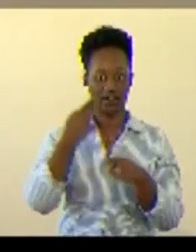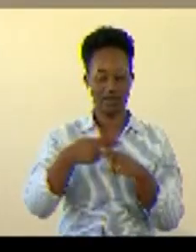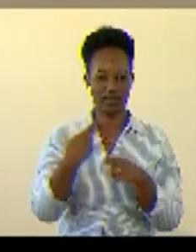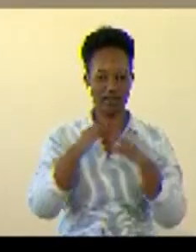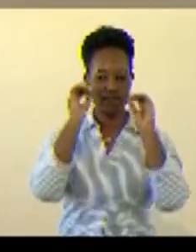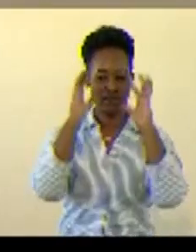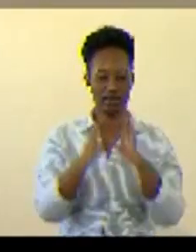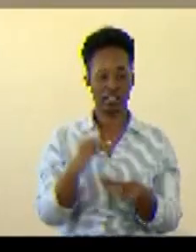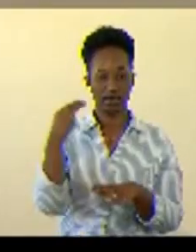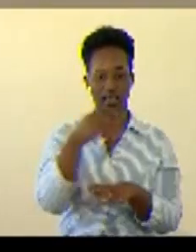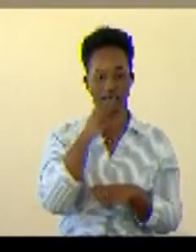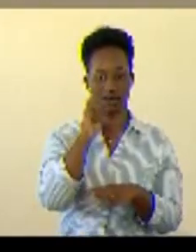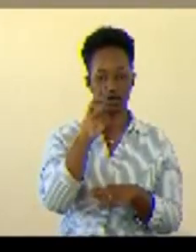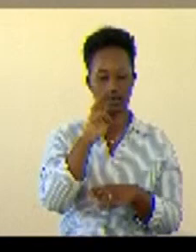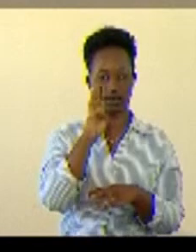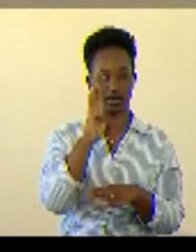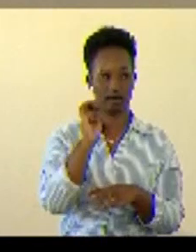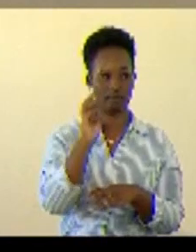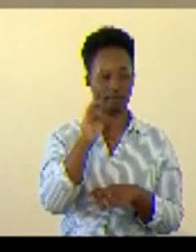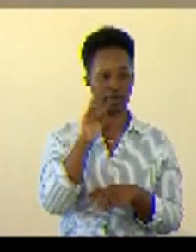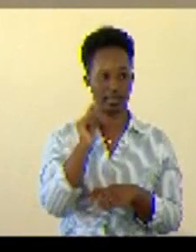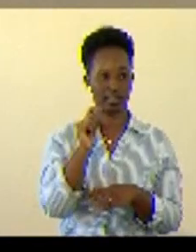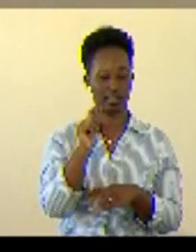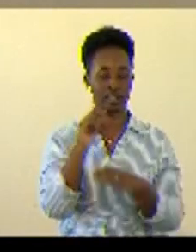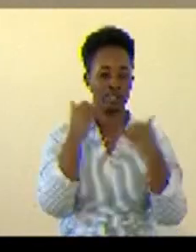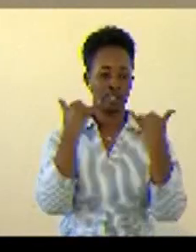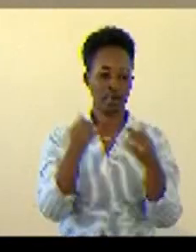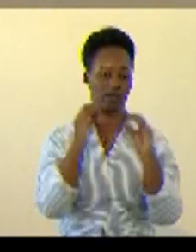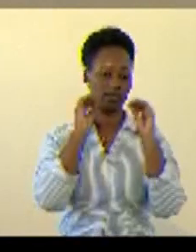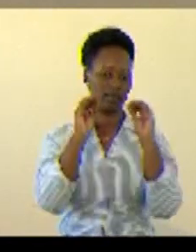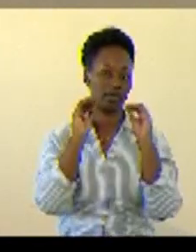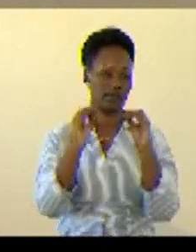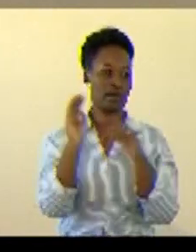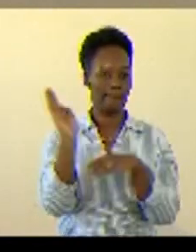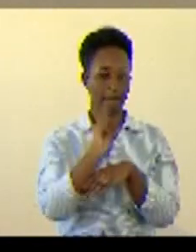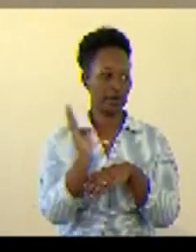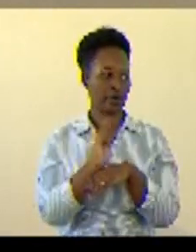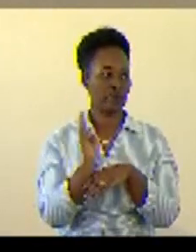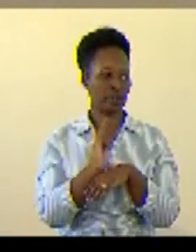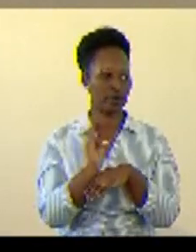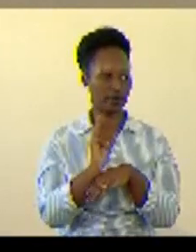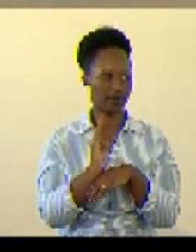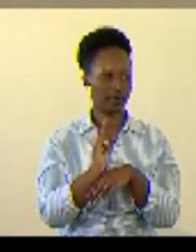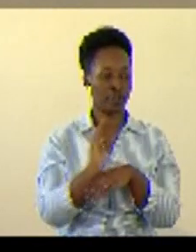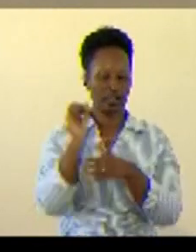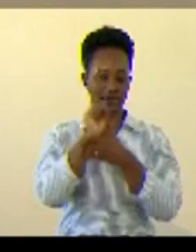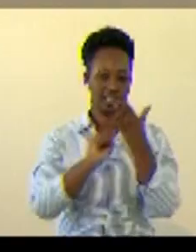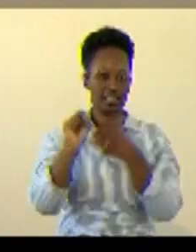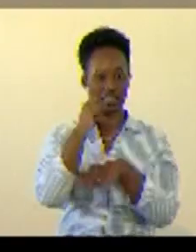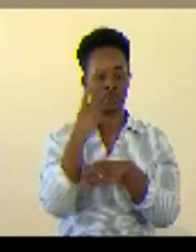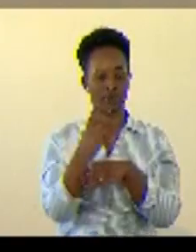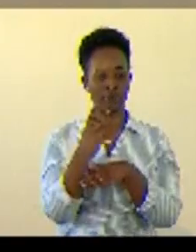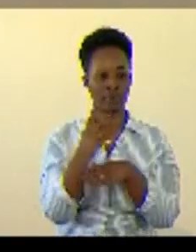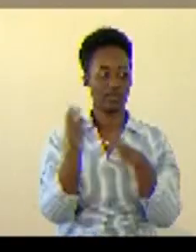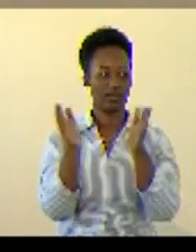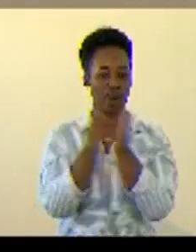Herbert, and I'm going to be taking you through the biology and health science of Senior 2.